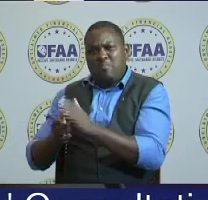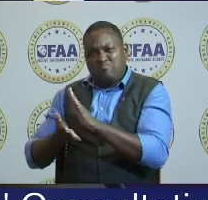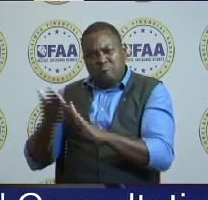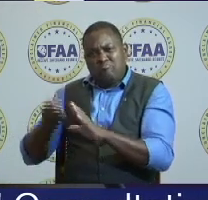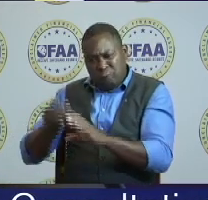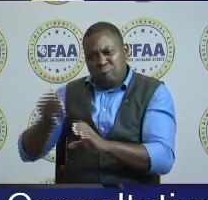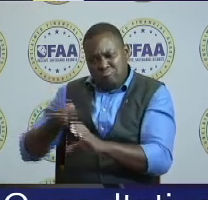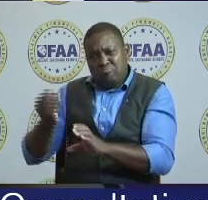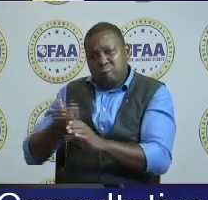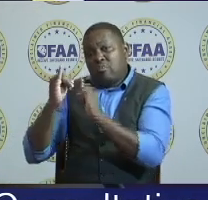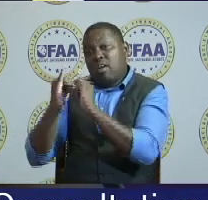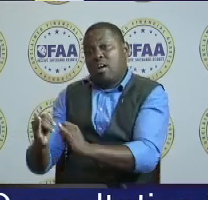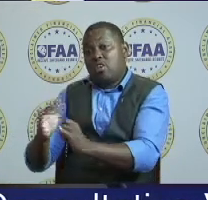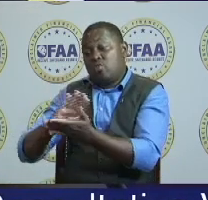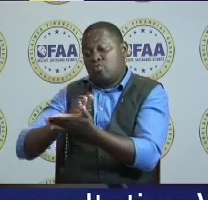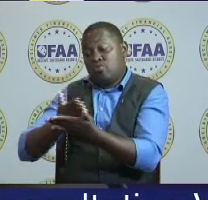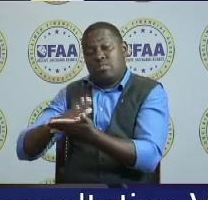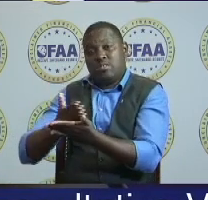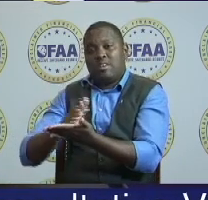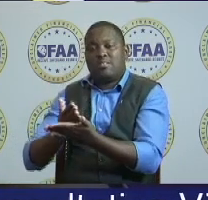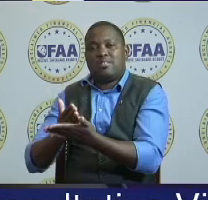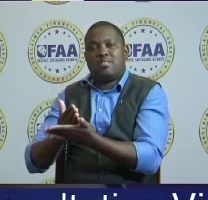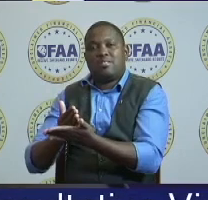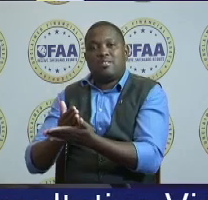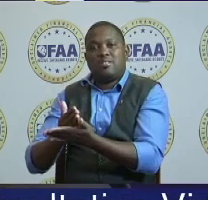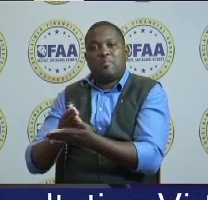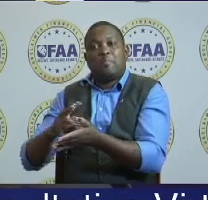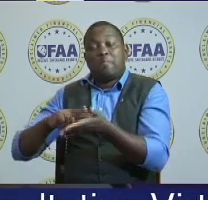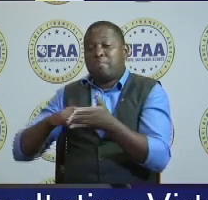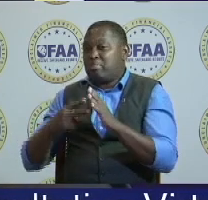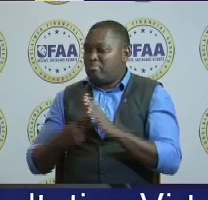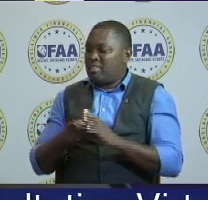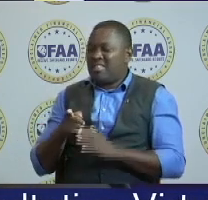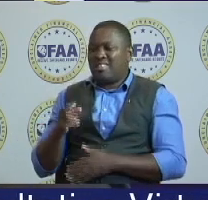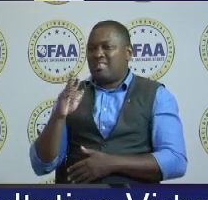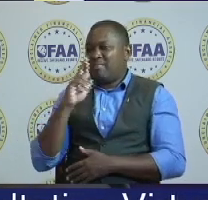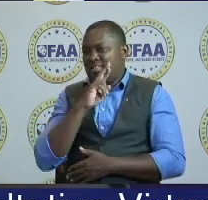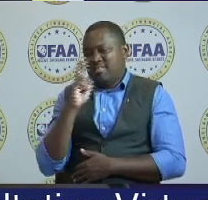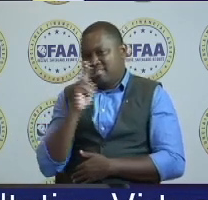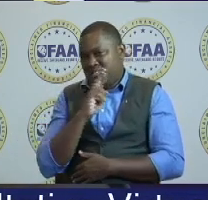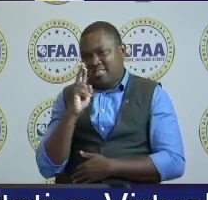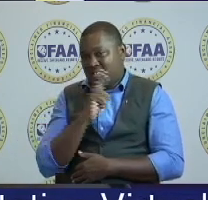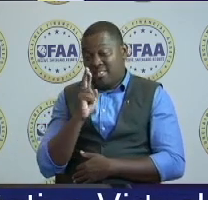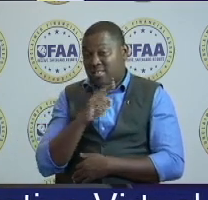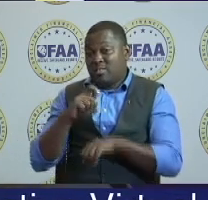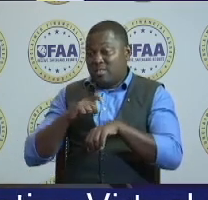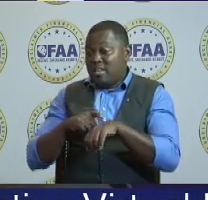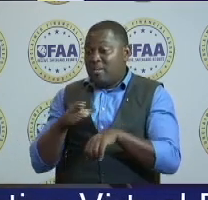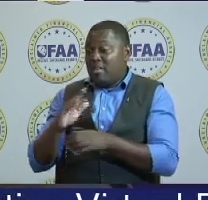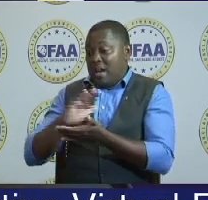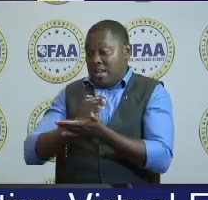this incoming new shareholder. So it becomes now a bit risky now in terms of their issued share